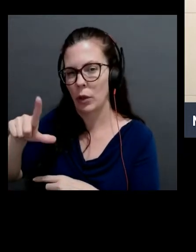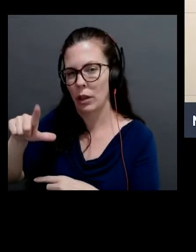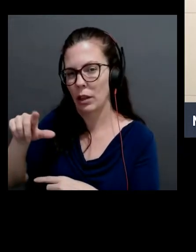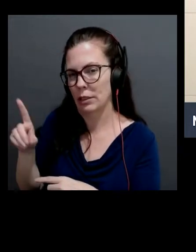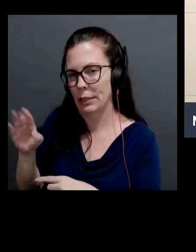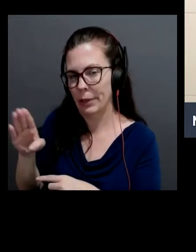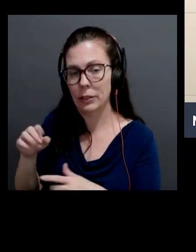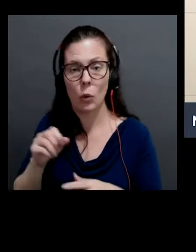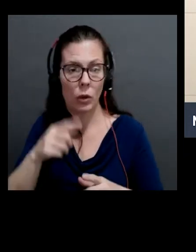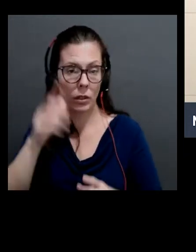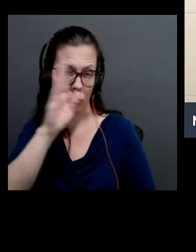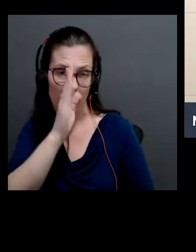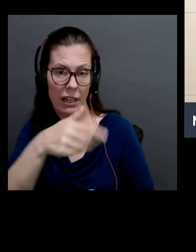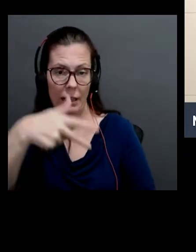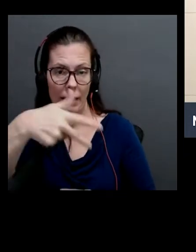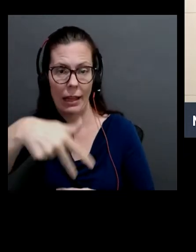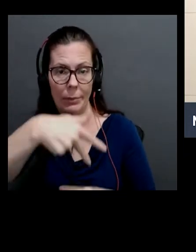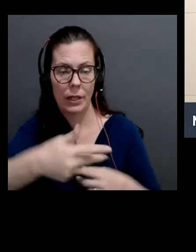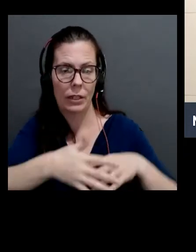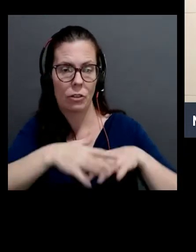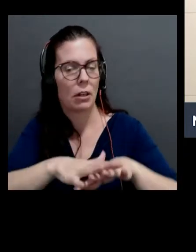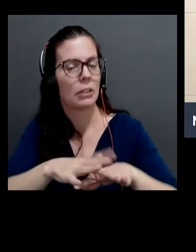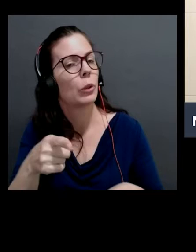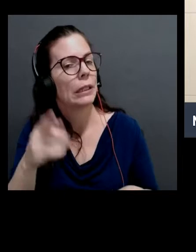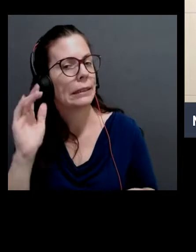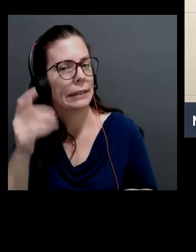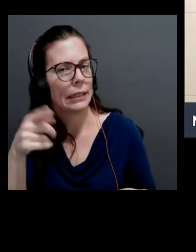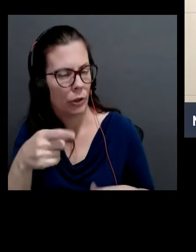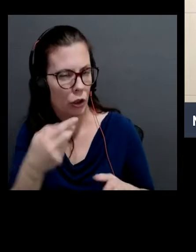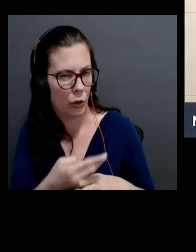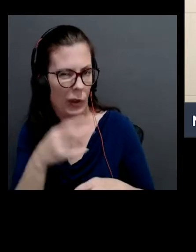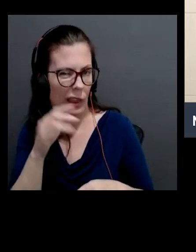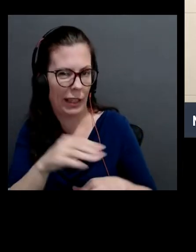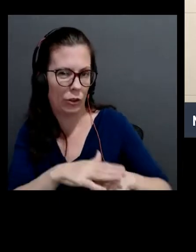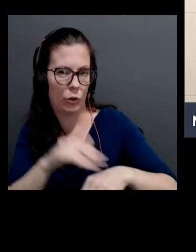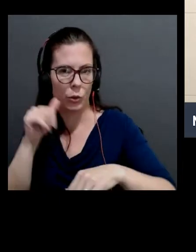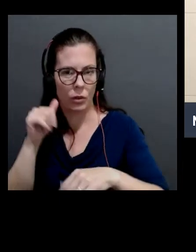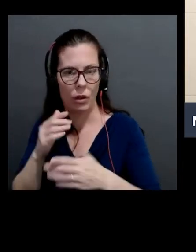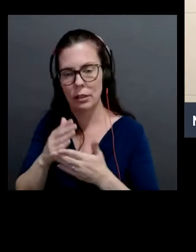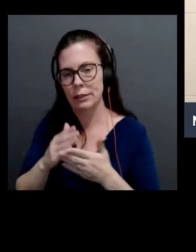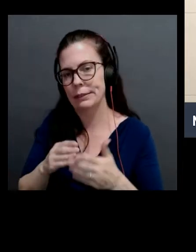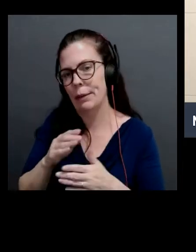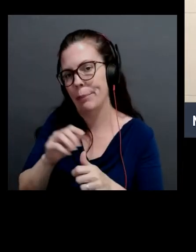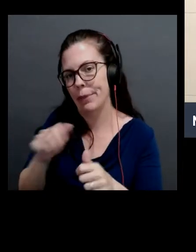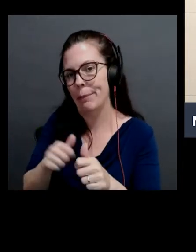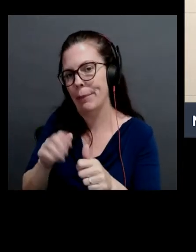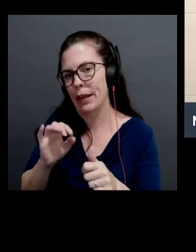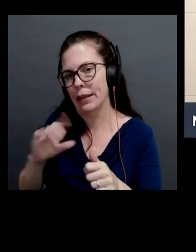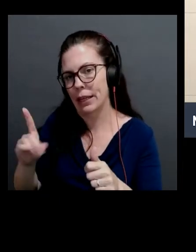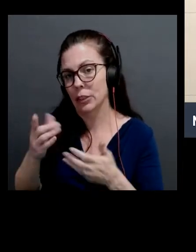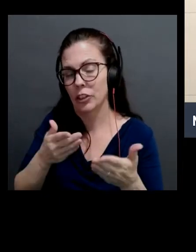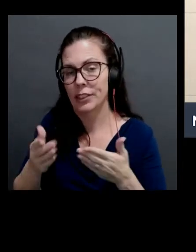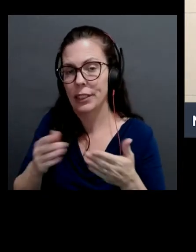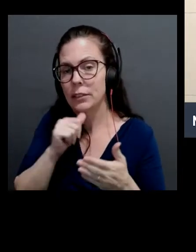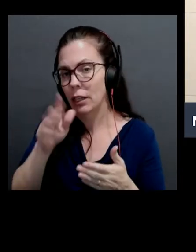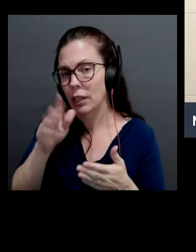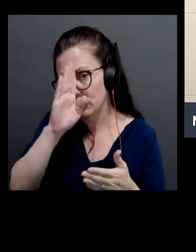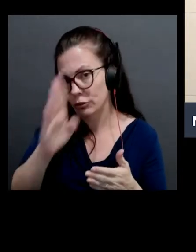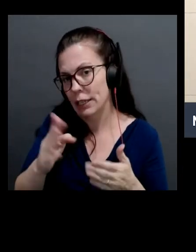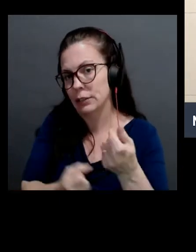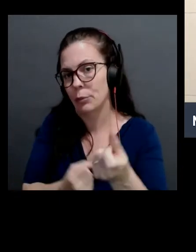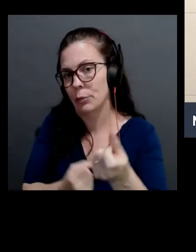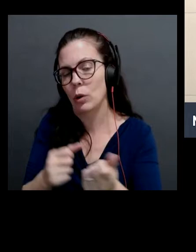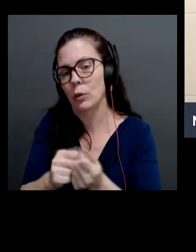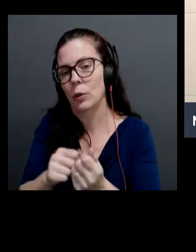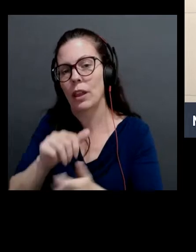Lambda integration. In which case, it sounds like you're using just that to call some of these backend services that aren't directly supported with Amplify. It's